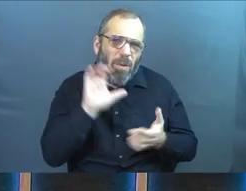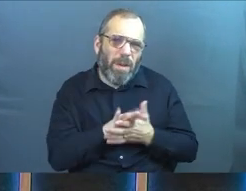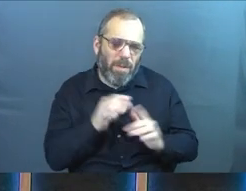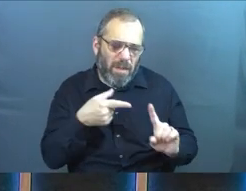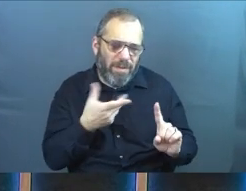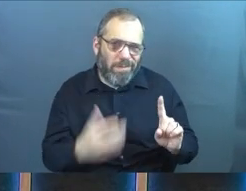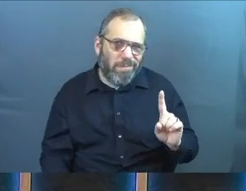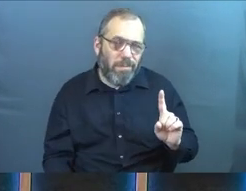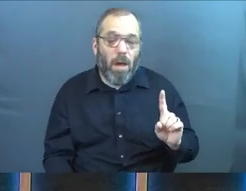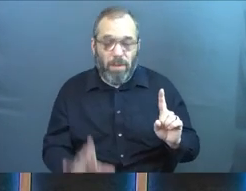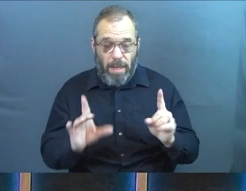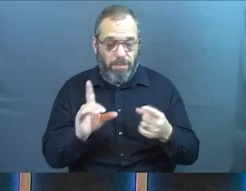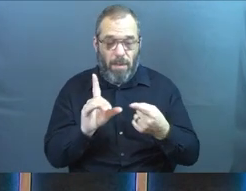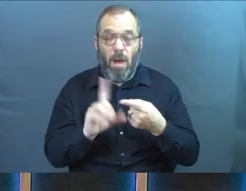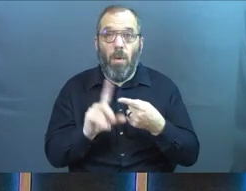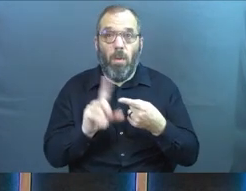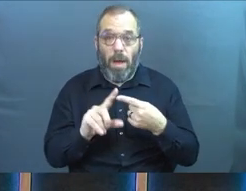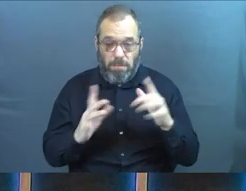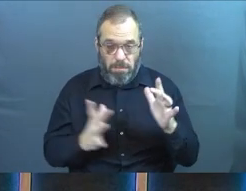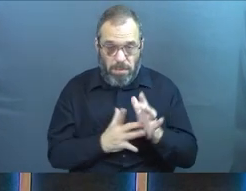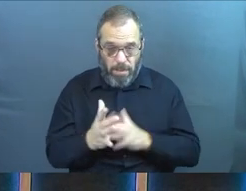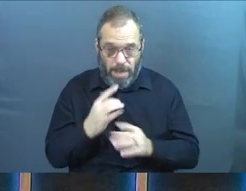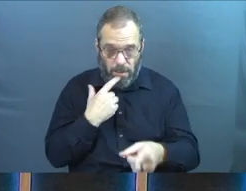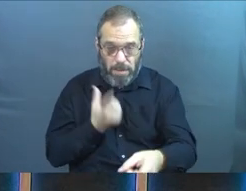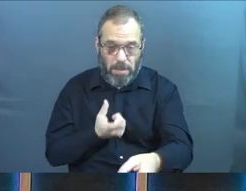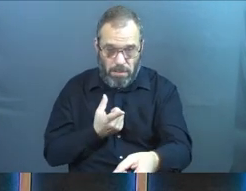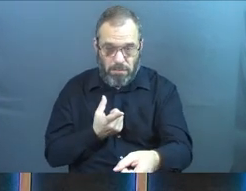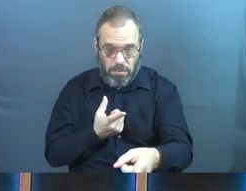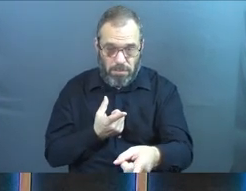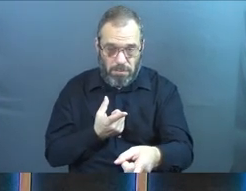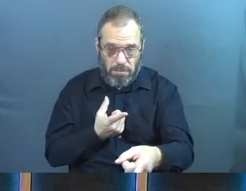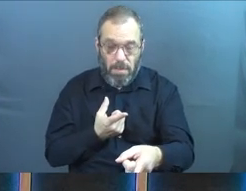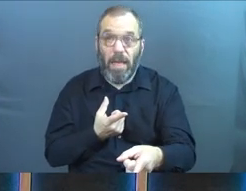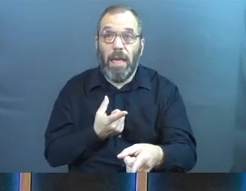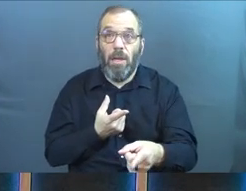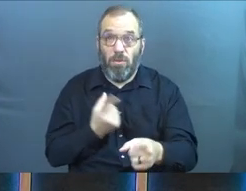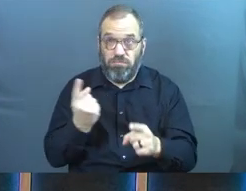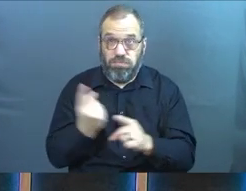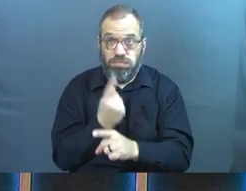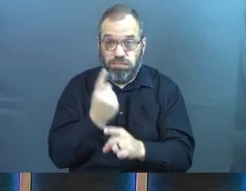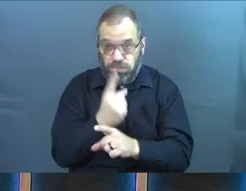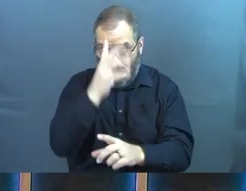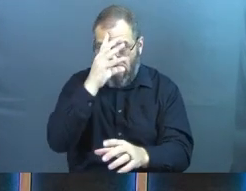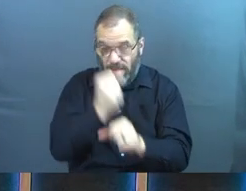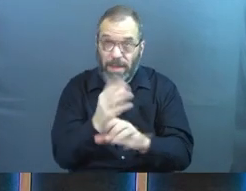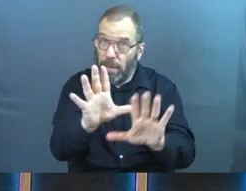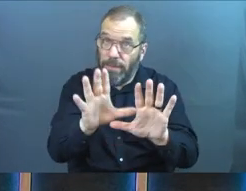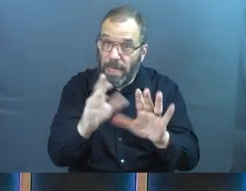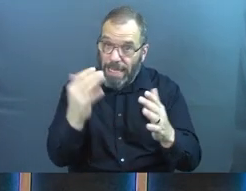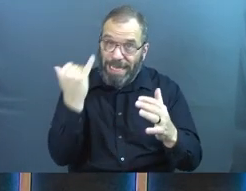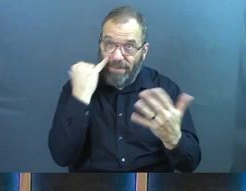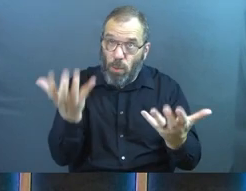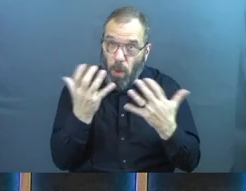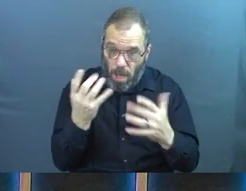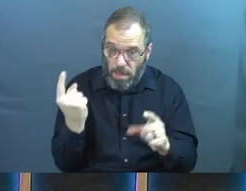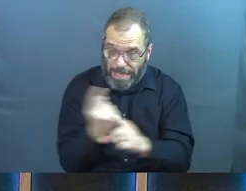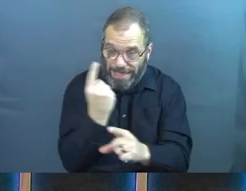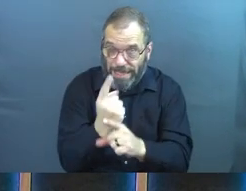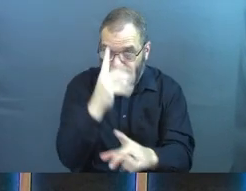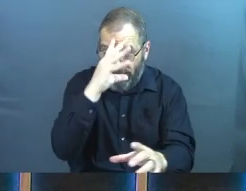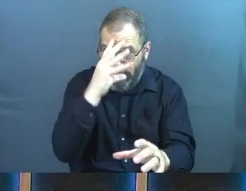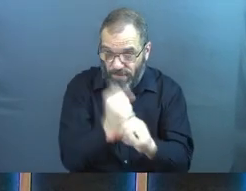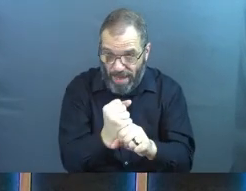him? Number one is because the Bible says so. If you want to have a consistent faith, I'll say it again, if you want to have a consistent